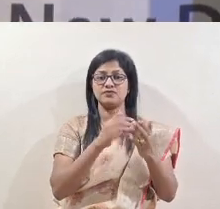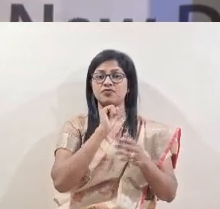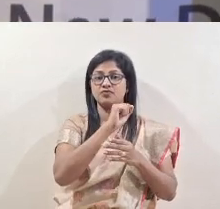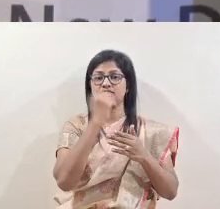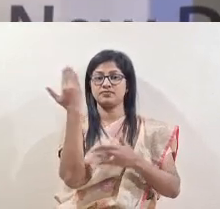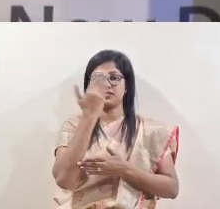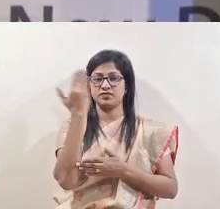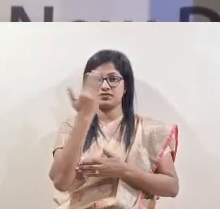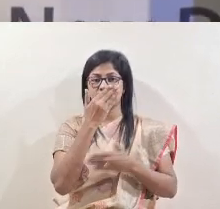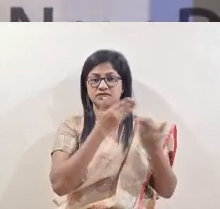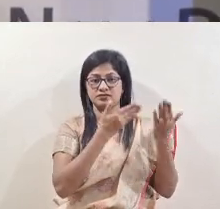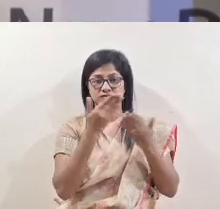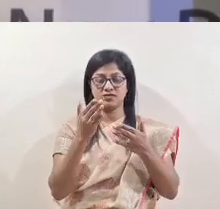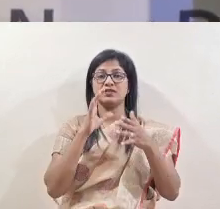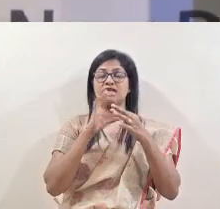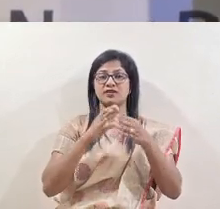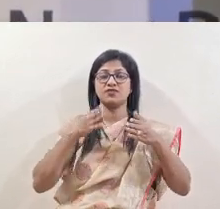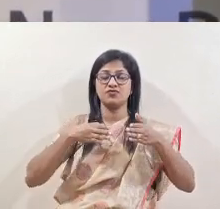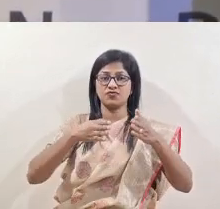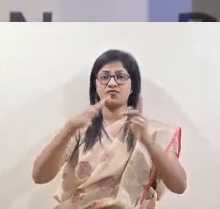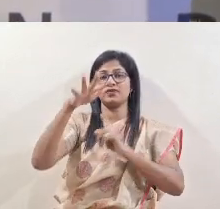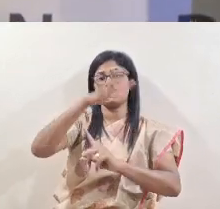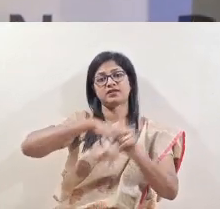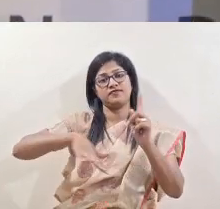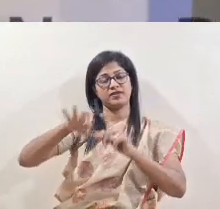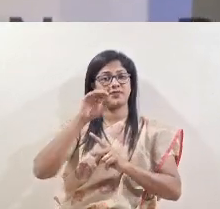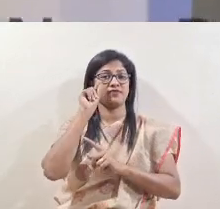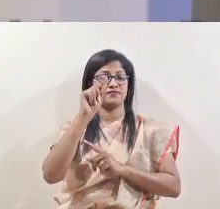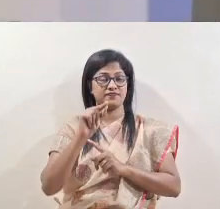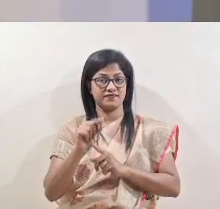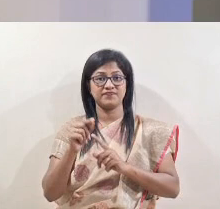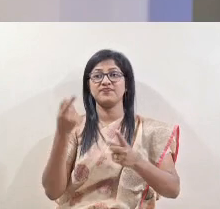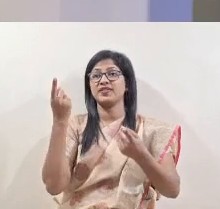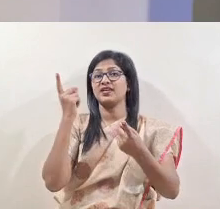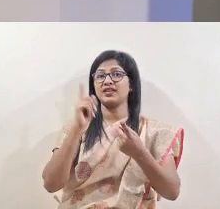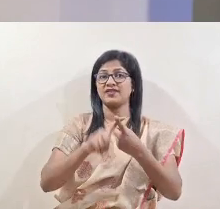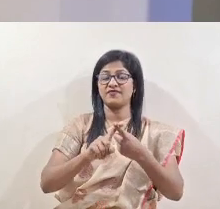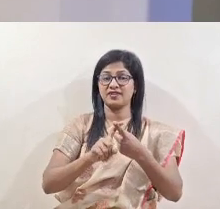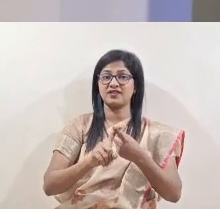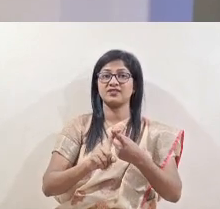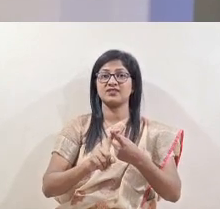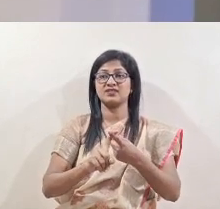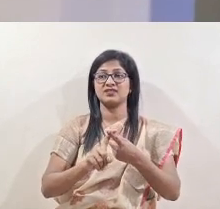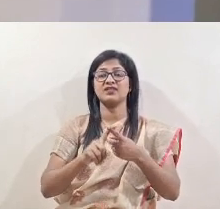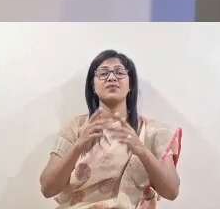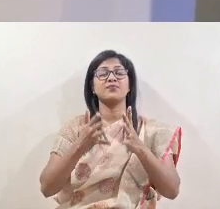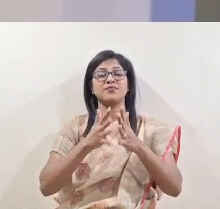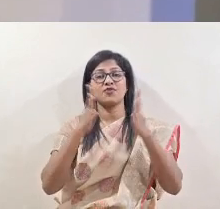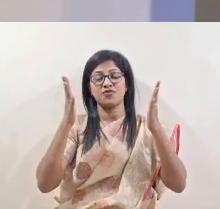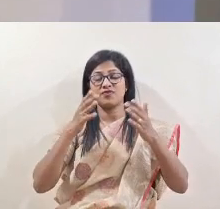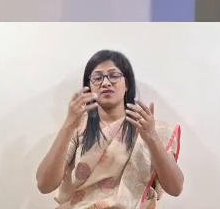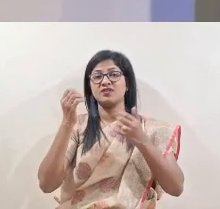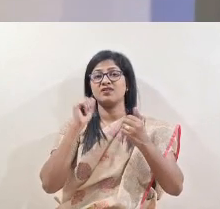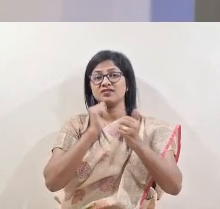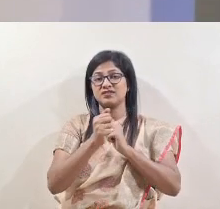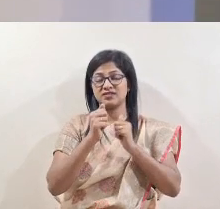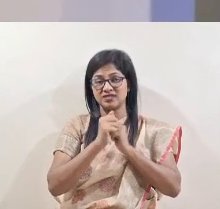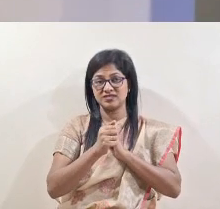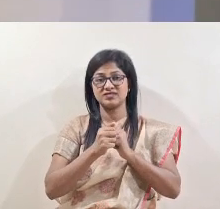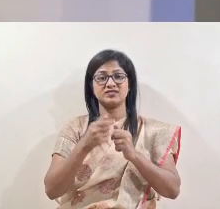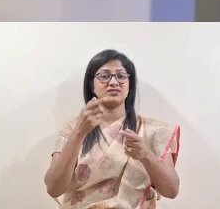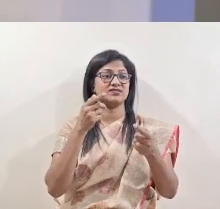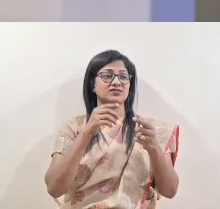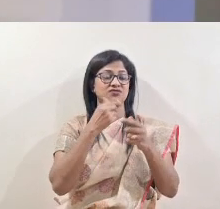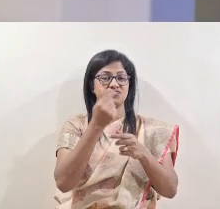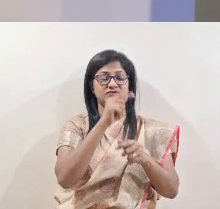his presentation, which is on road environment factors affecting fatal crashes of vulnerable road users, a